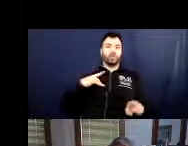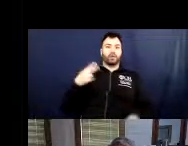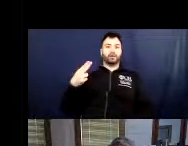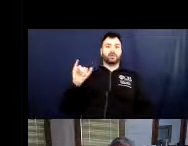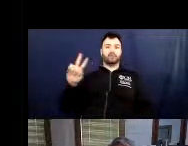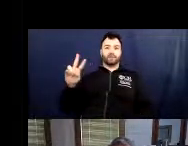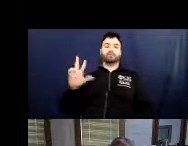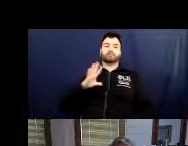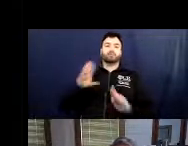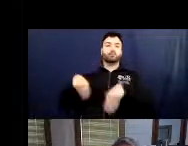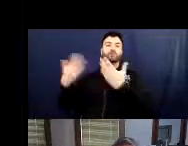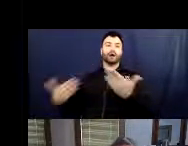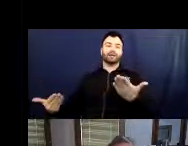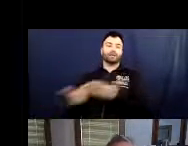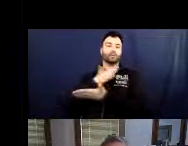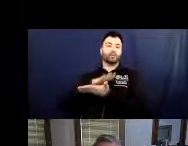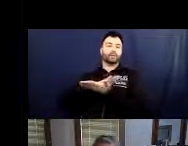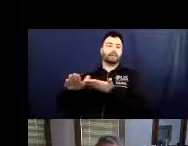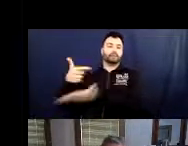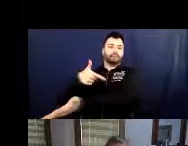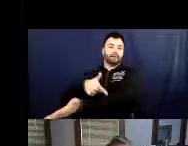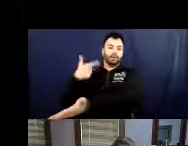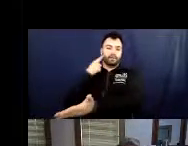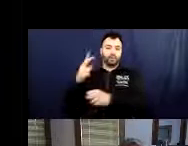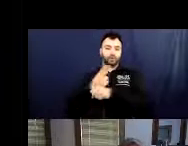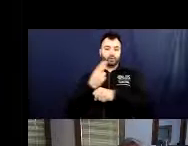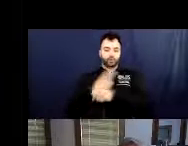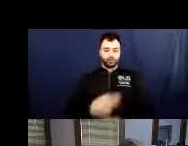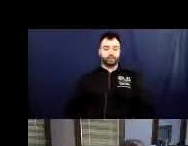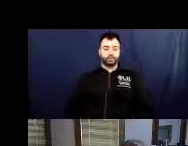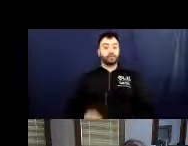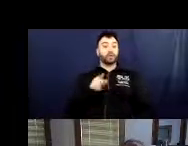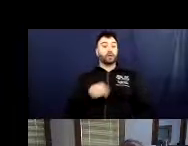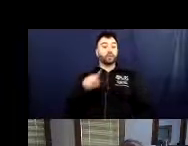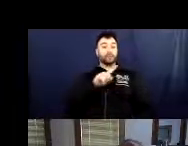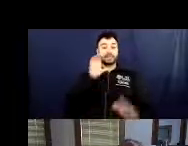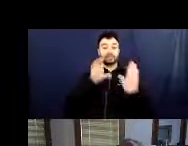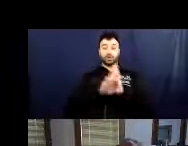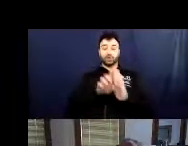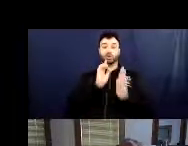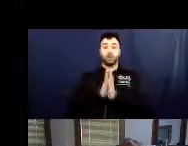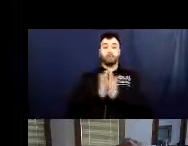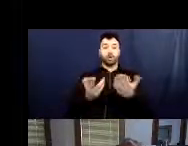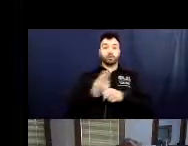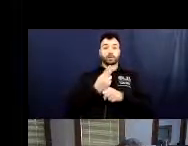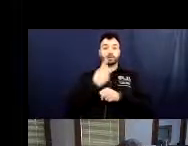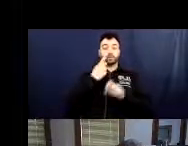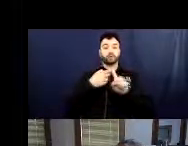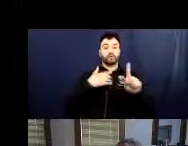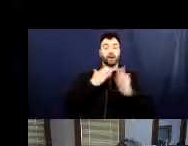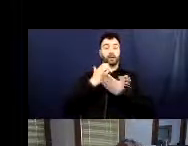topic. Here are some of the books that I use that I've listed. I use these in my class, but also list them in